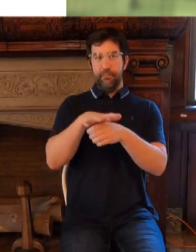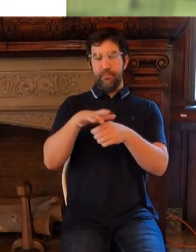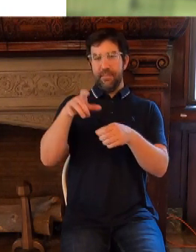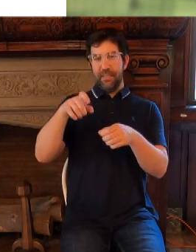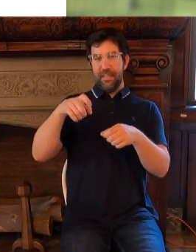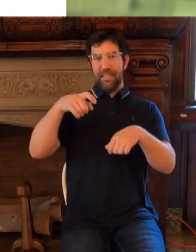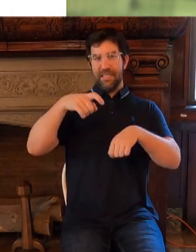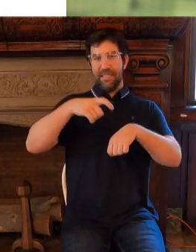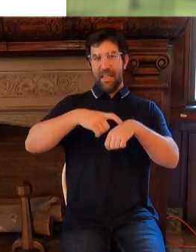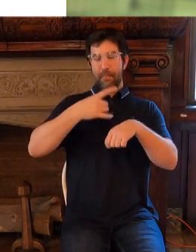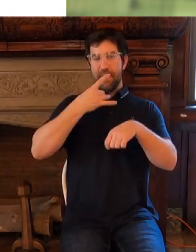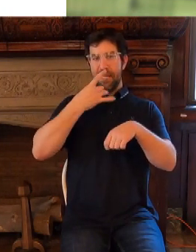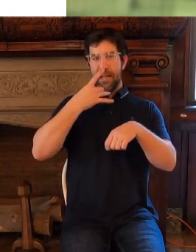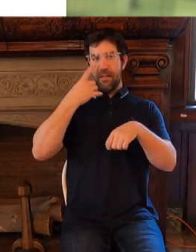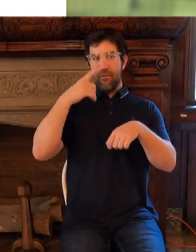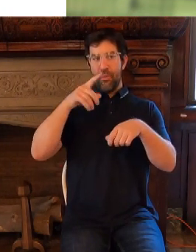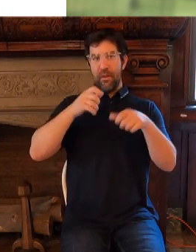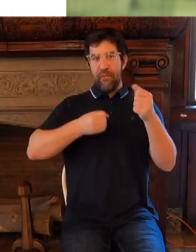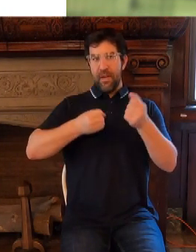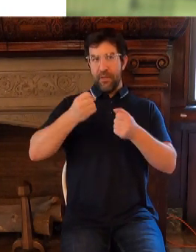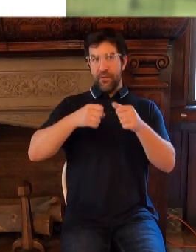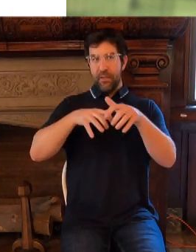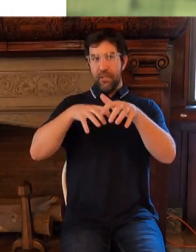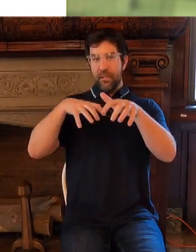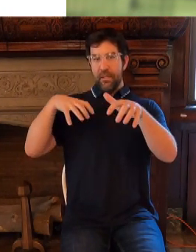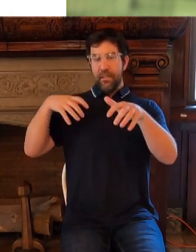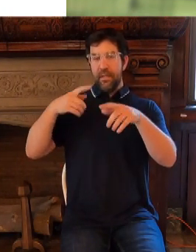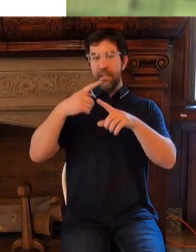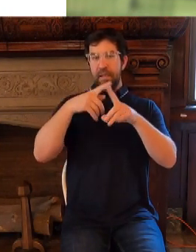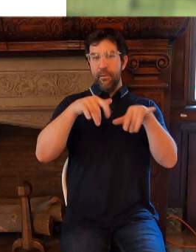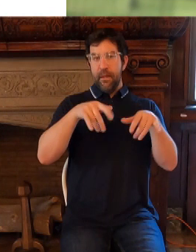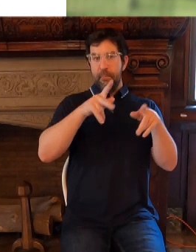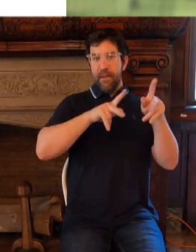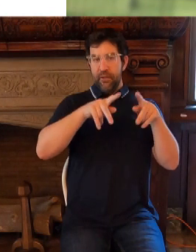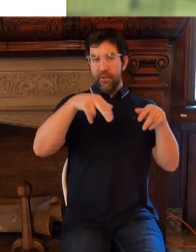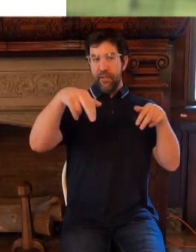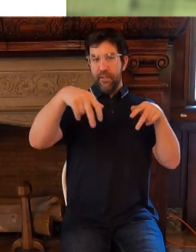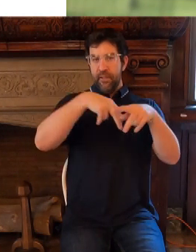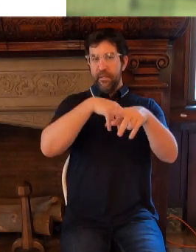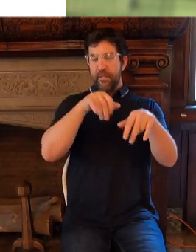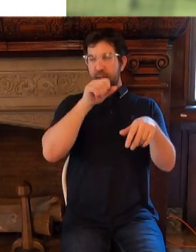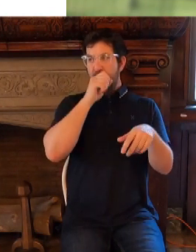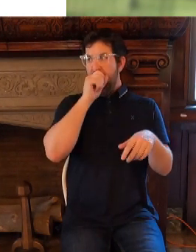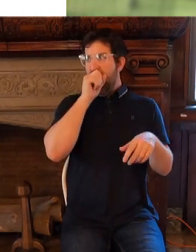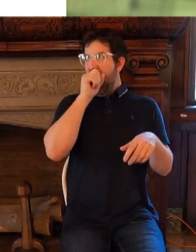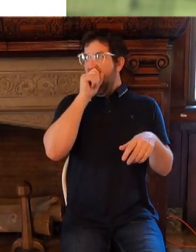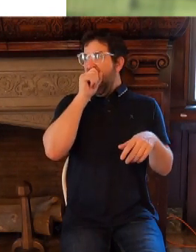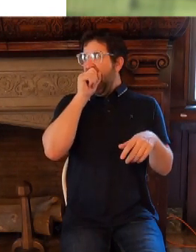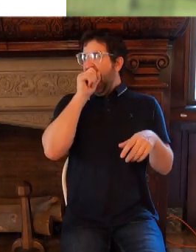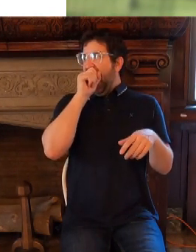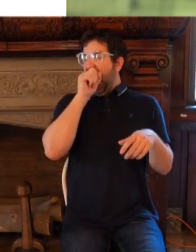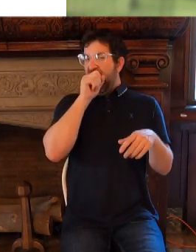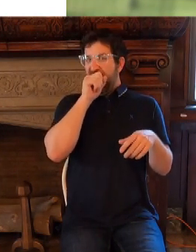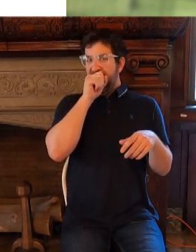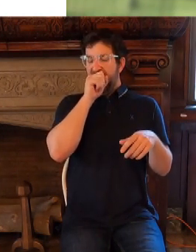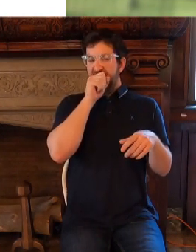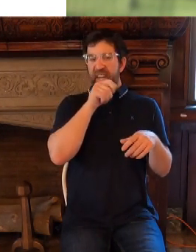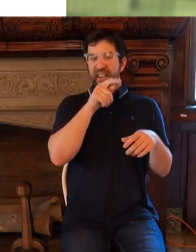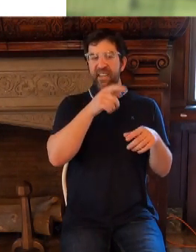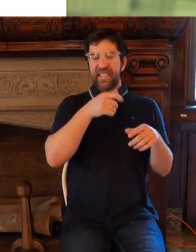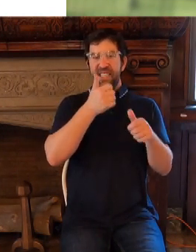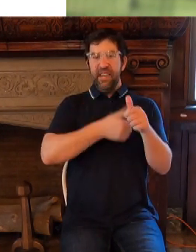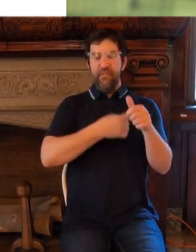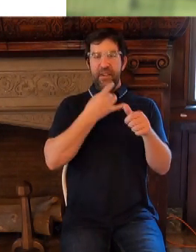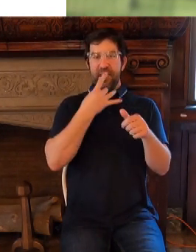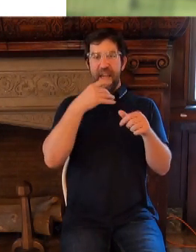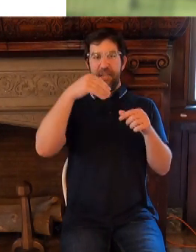to time our signals not only for vehicles, but pedestrians as well. That pedestrian recall will occur at every